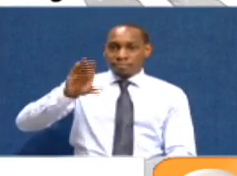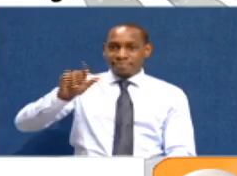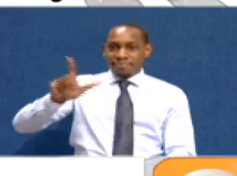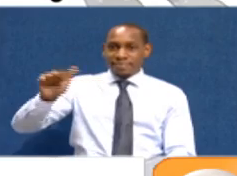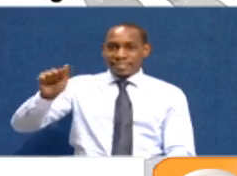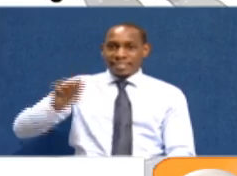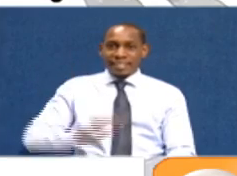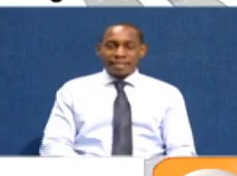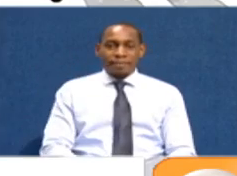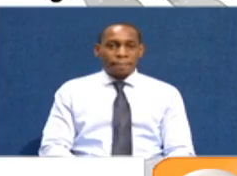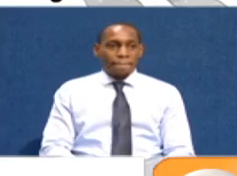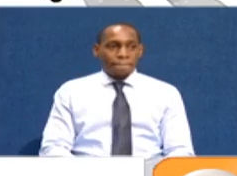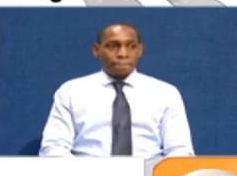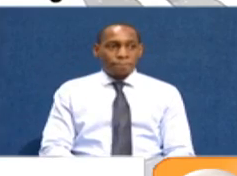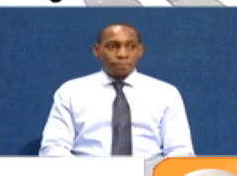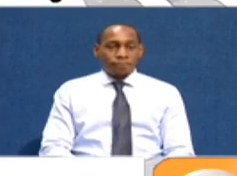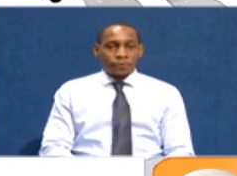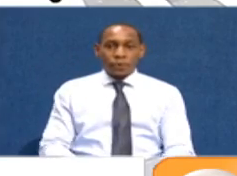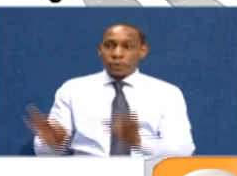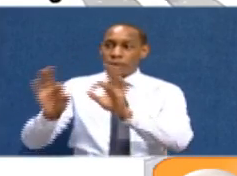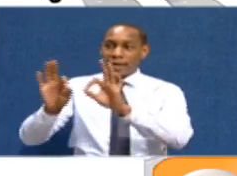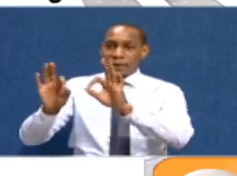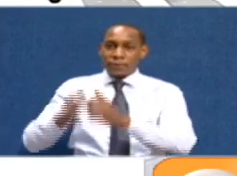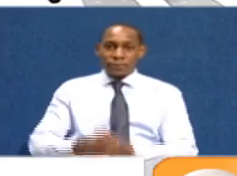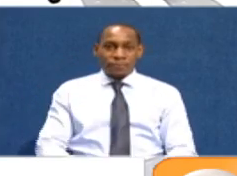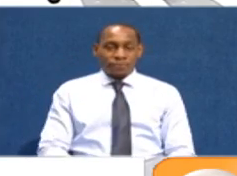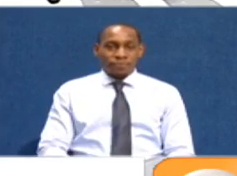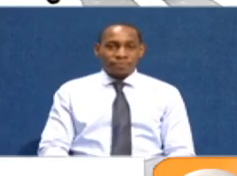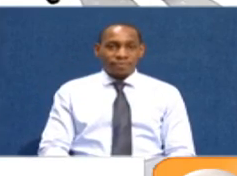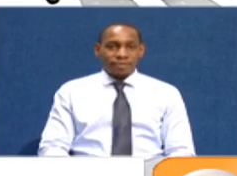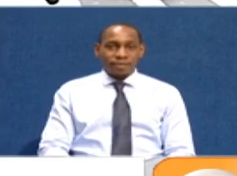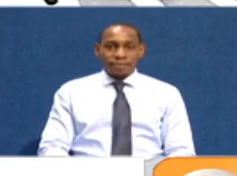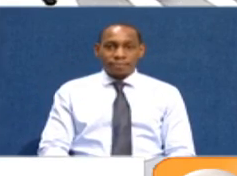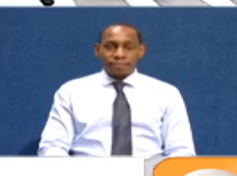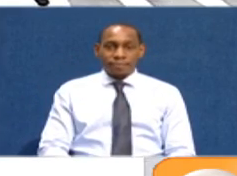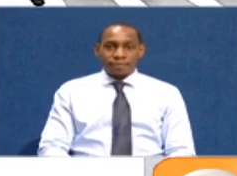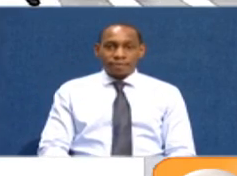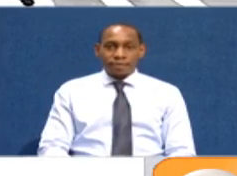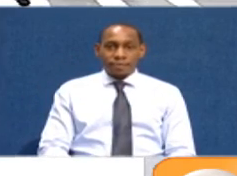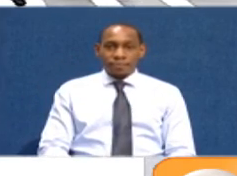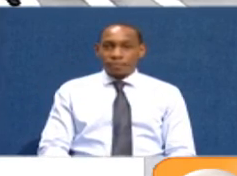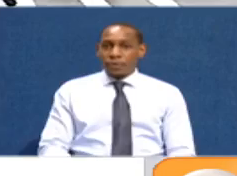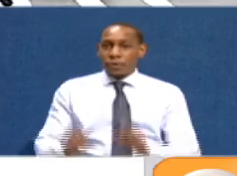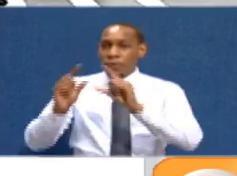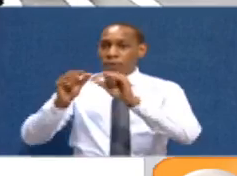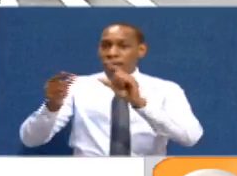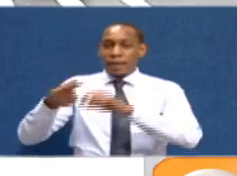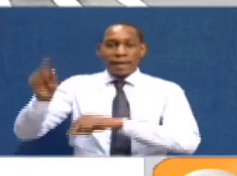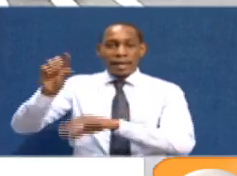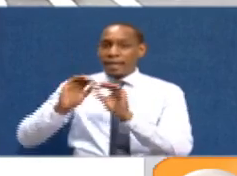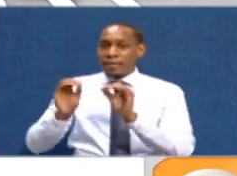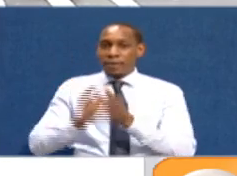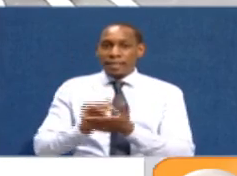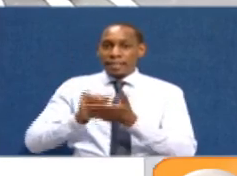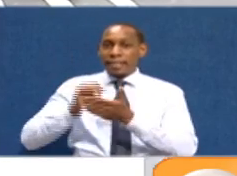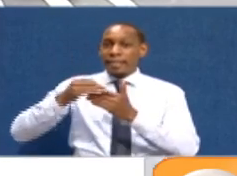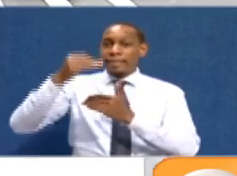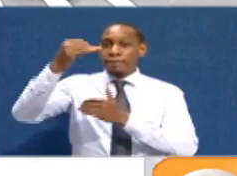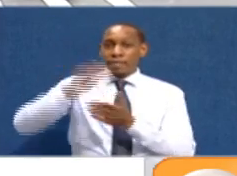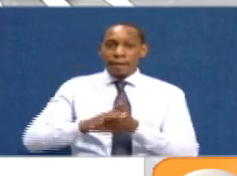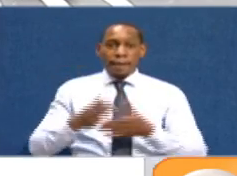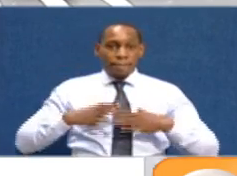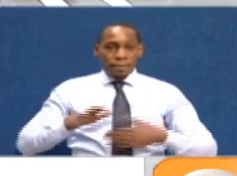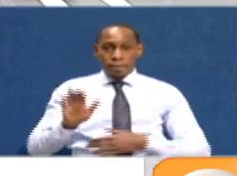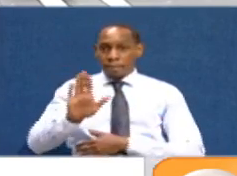it. Yeah. Oh. Shishiria, yeah. Wow. Yeah. That's incredible. You guys, I don't know what to say. Oh. This is the future. You guys